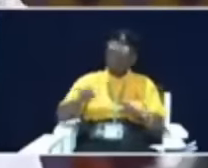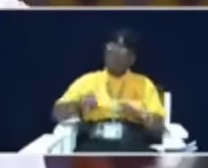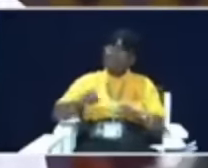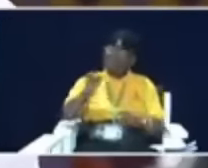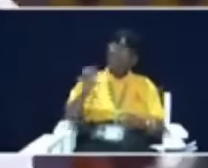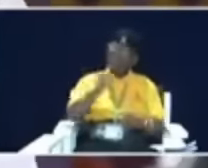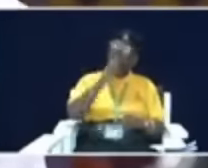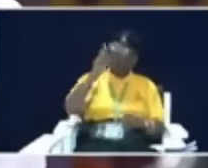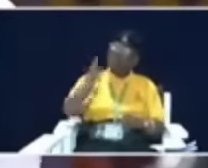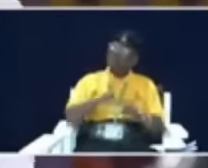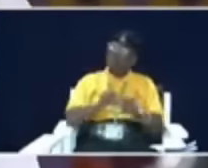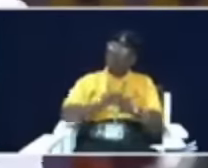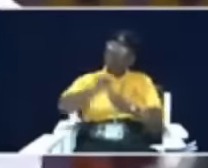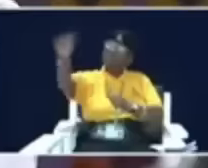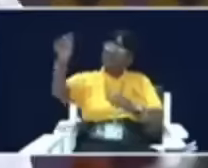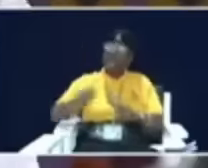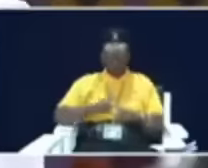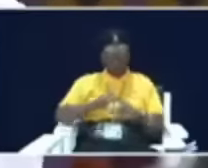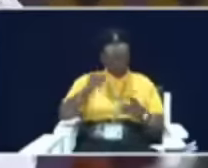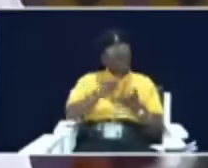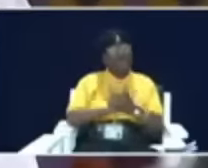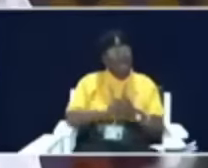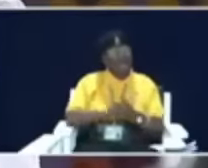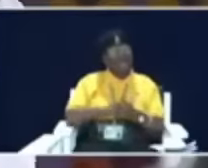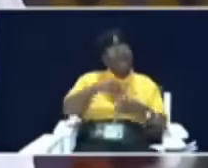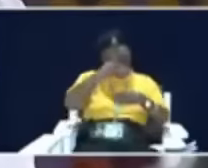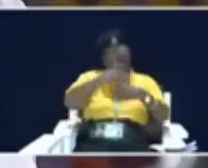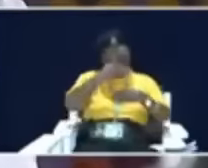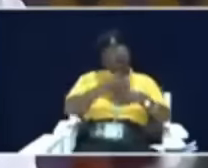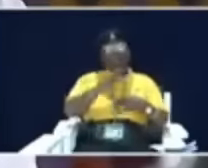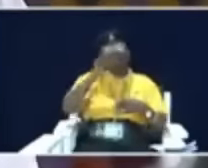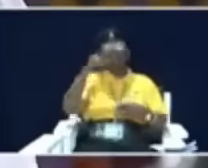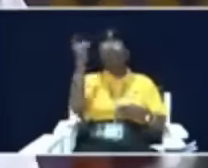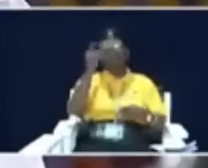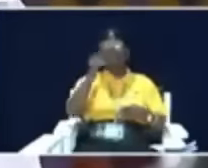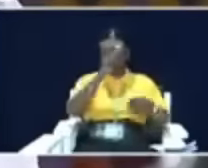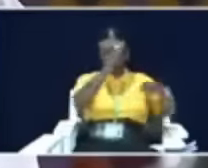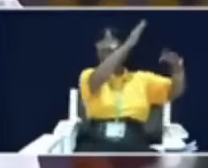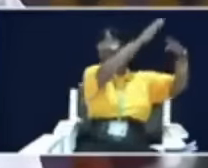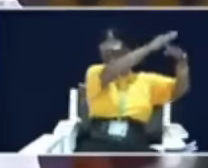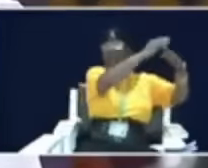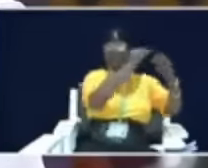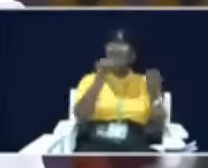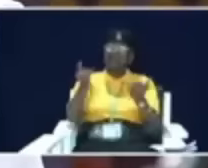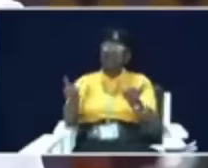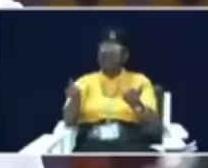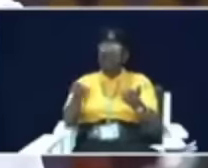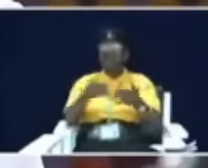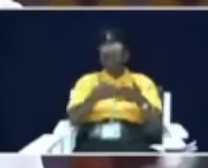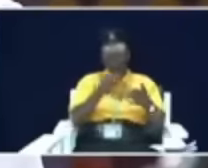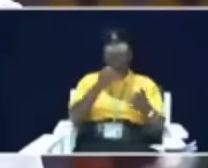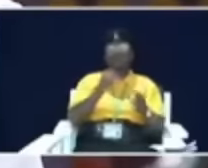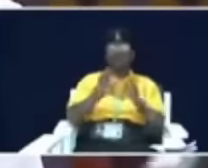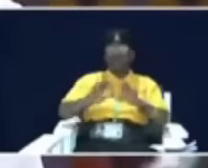Because that wall is the only barrier now before the children of